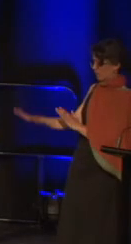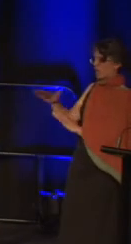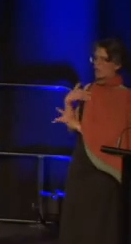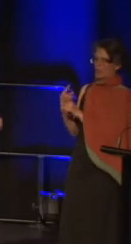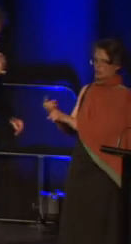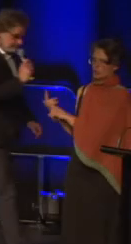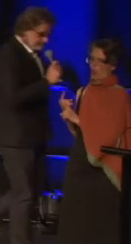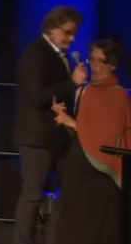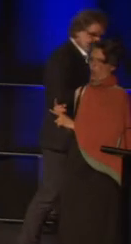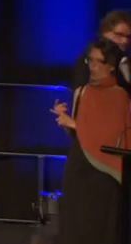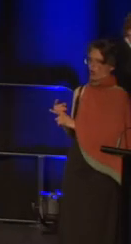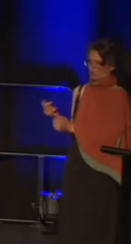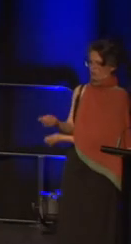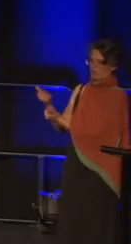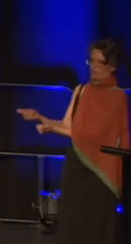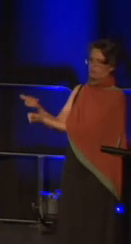Thank you, Ash.